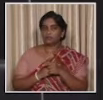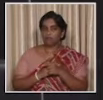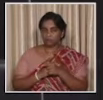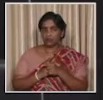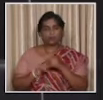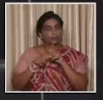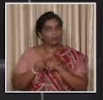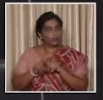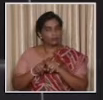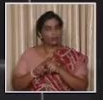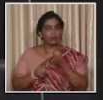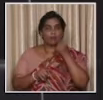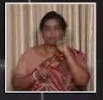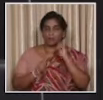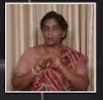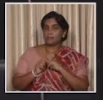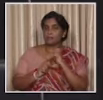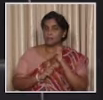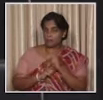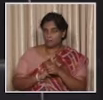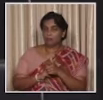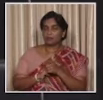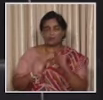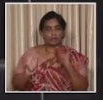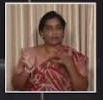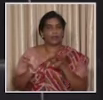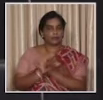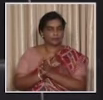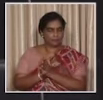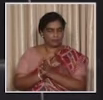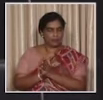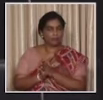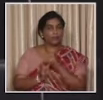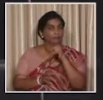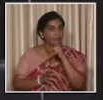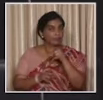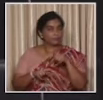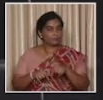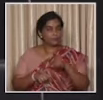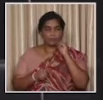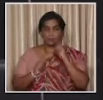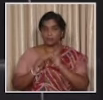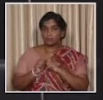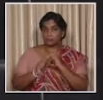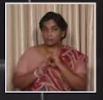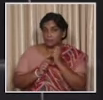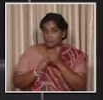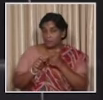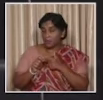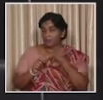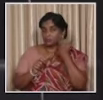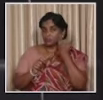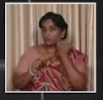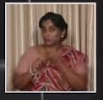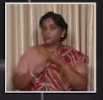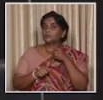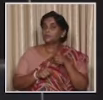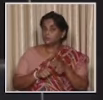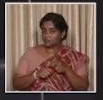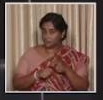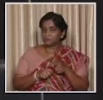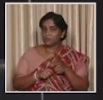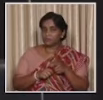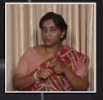being collecting. So if you see, take the demurrage, it will be several times more than